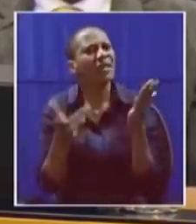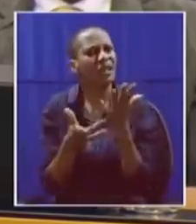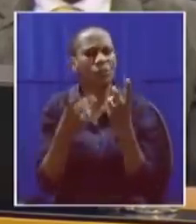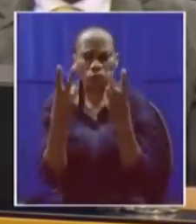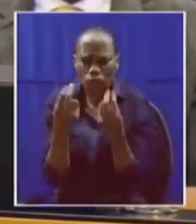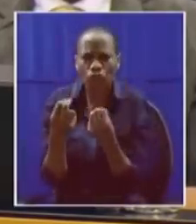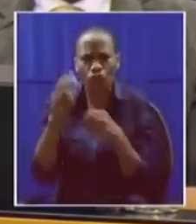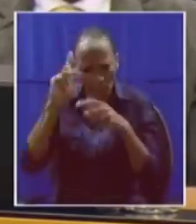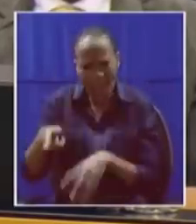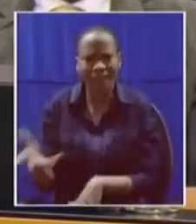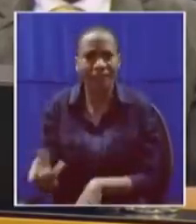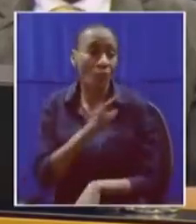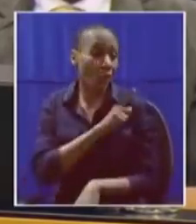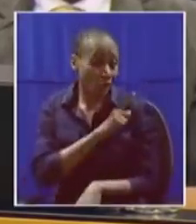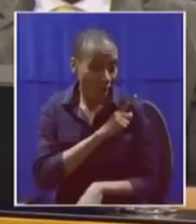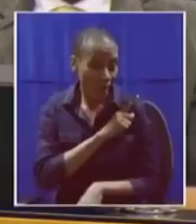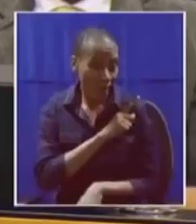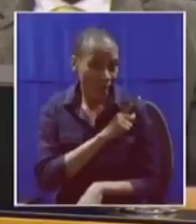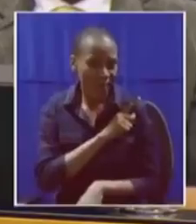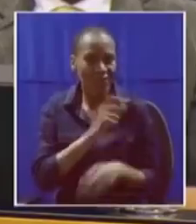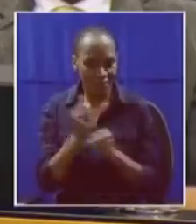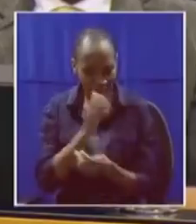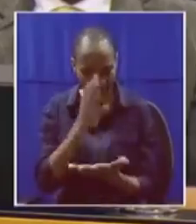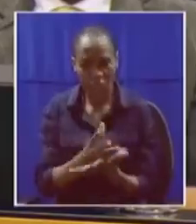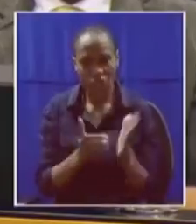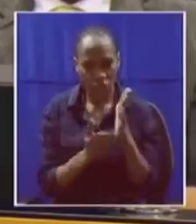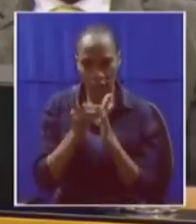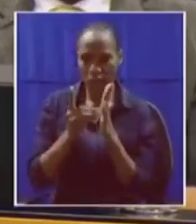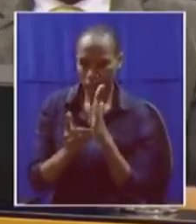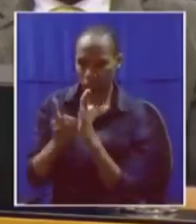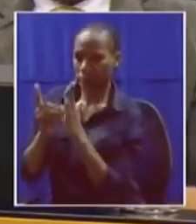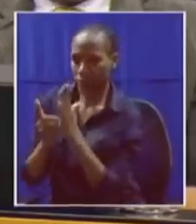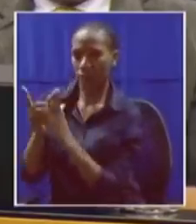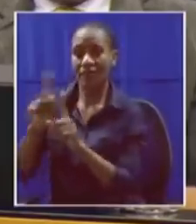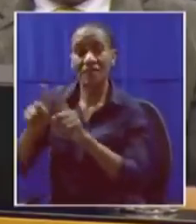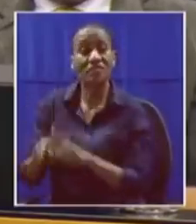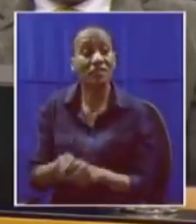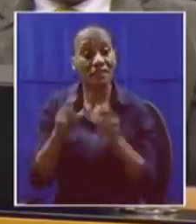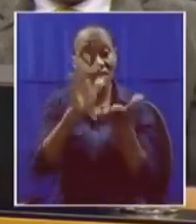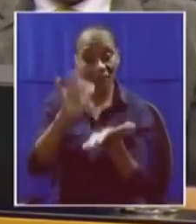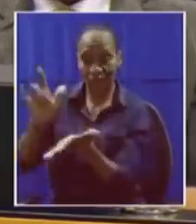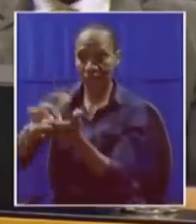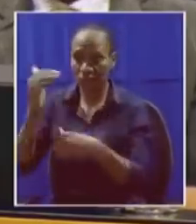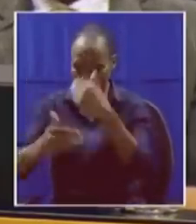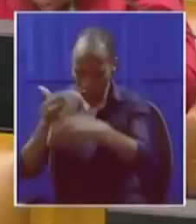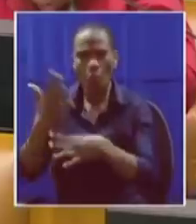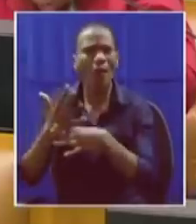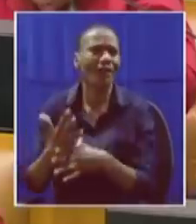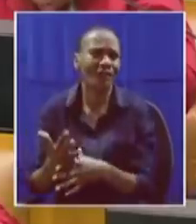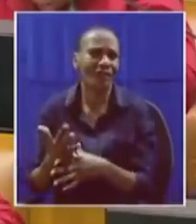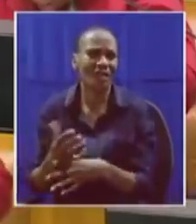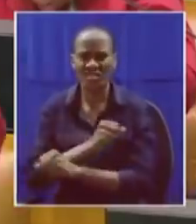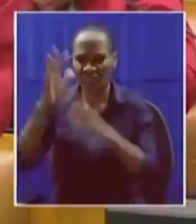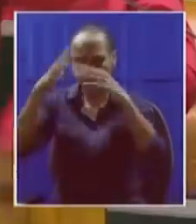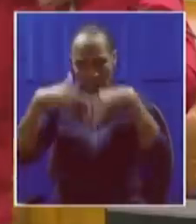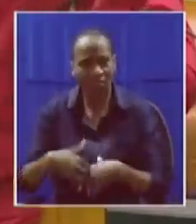technologies to address the development of that community and not allow it to collapse. The next